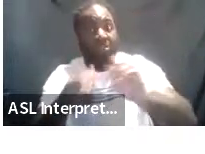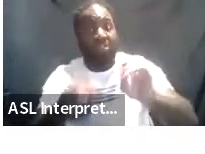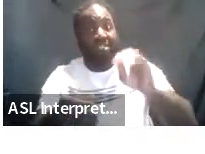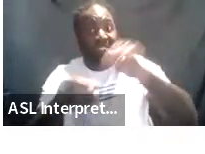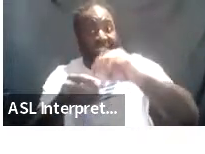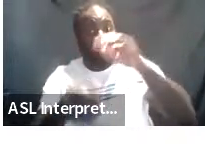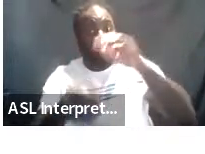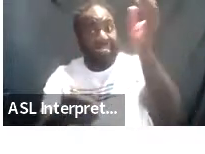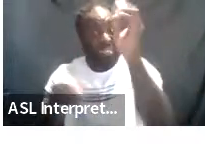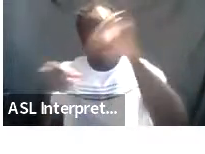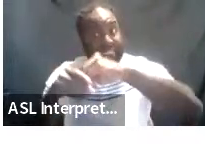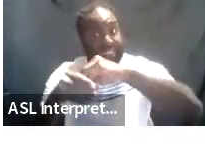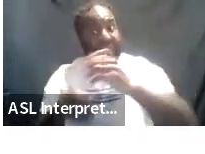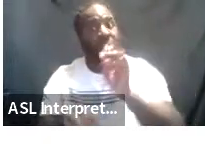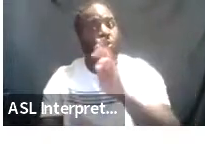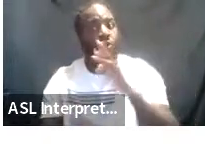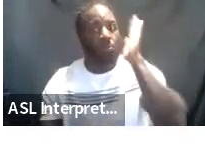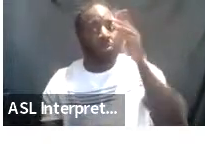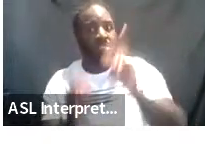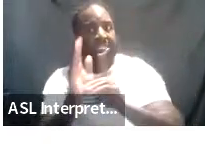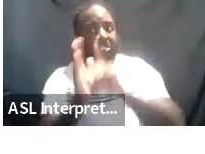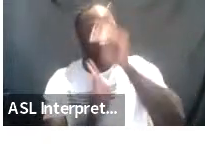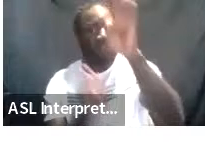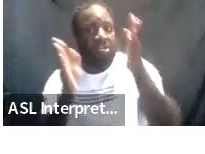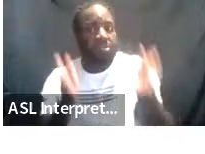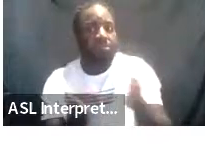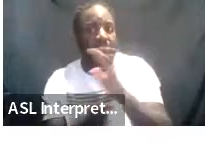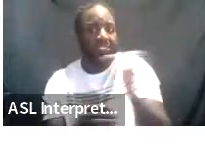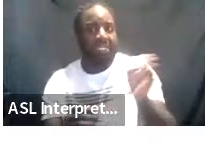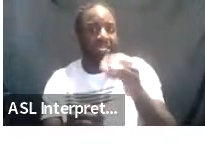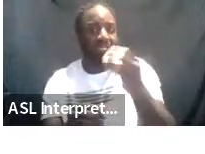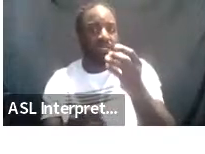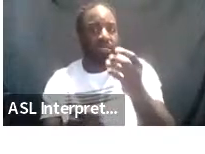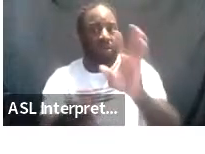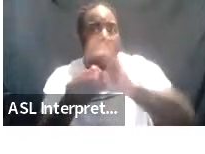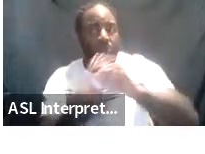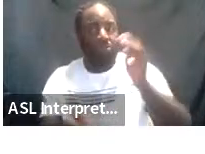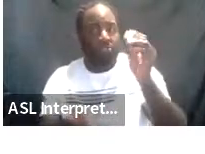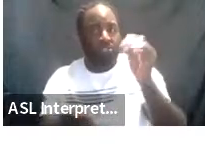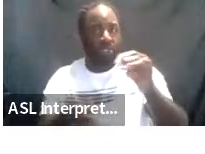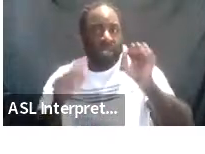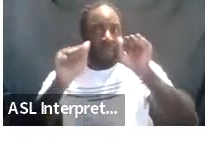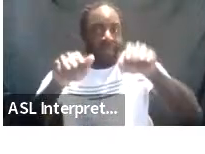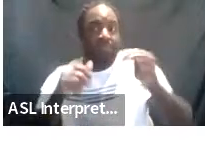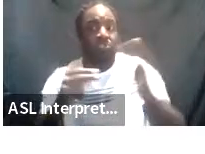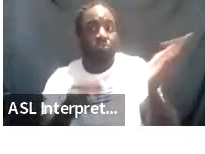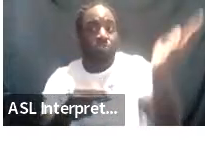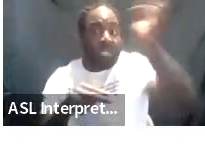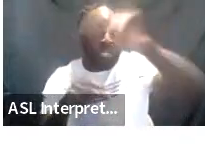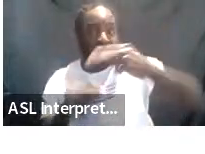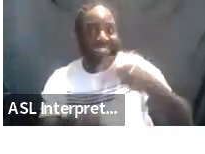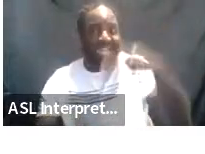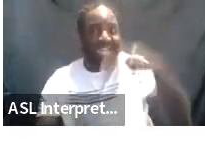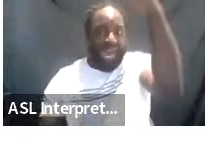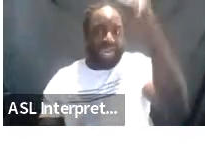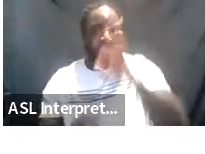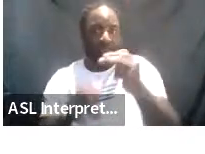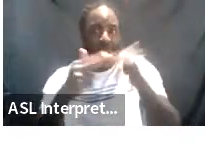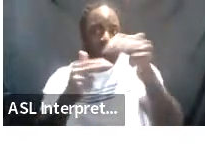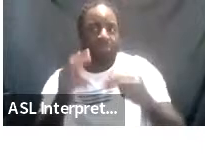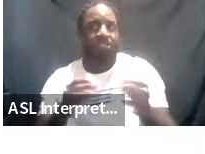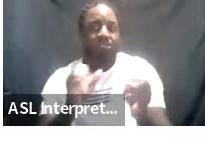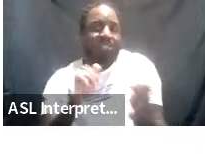will the developers or landowners be able to increase the heights of the buildings? So that's